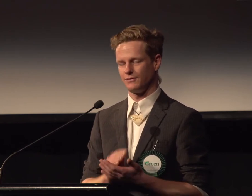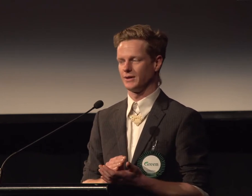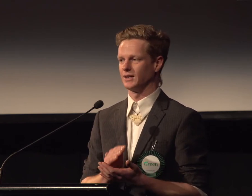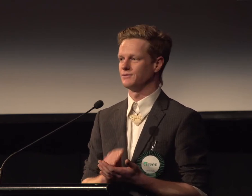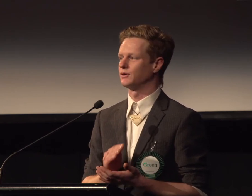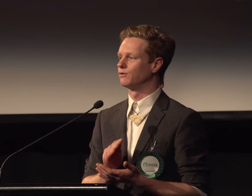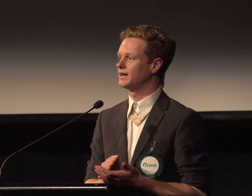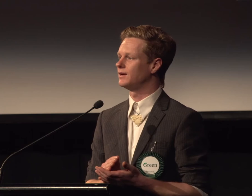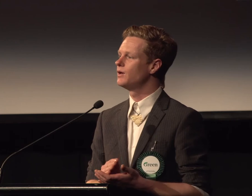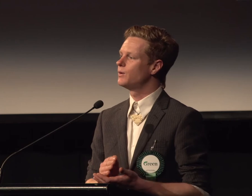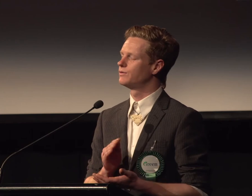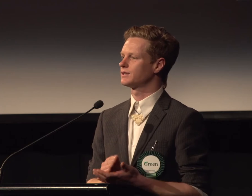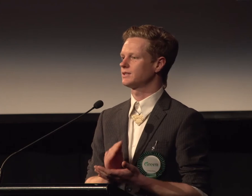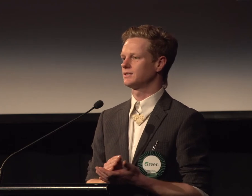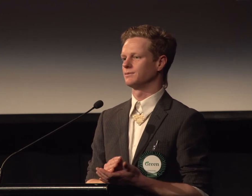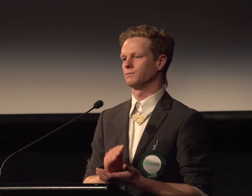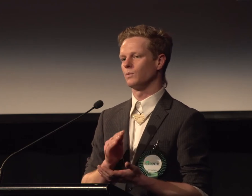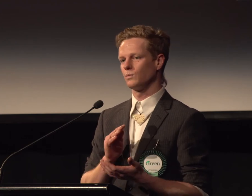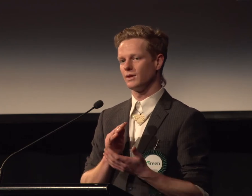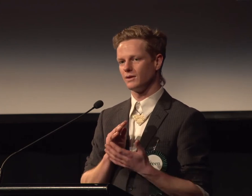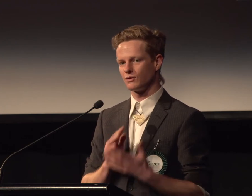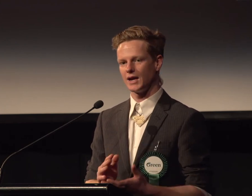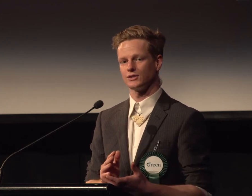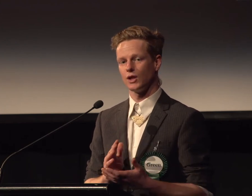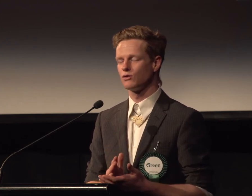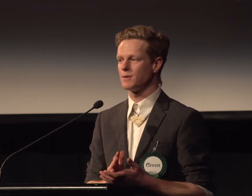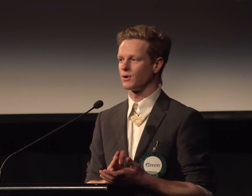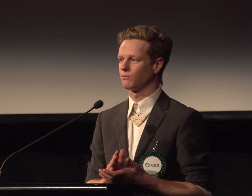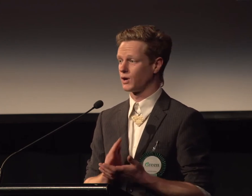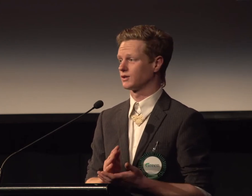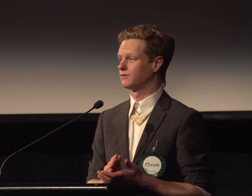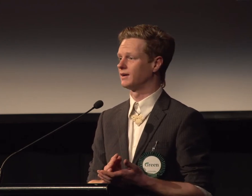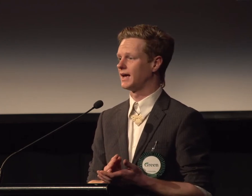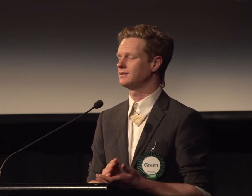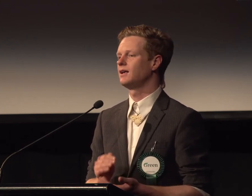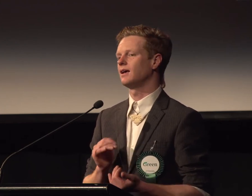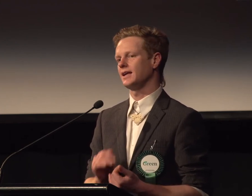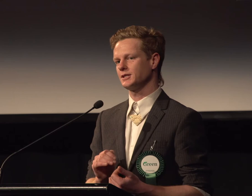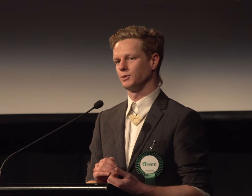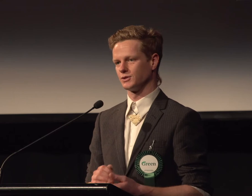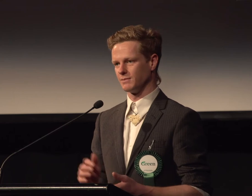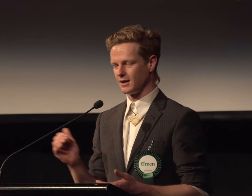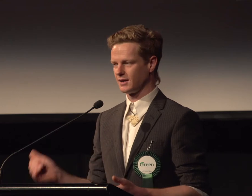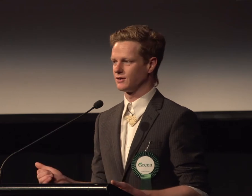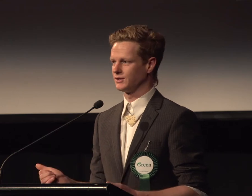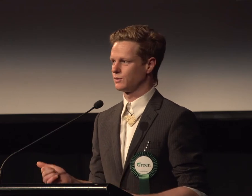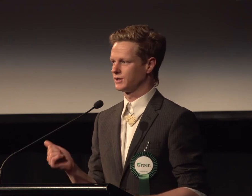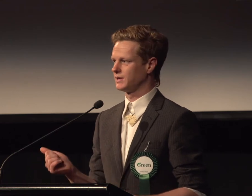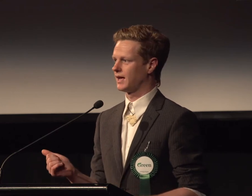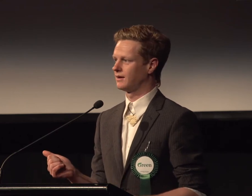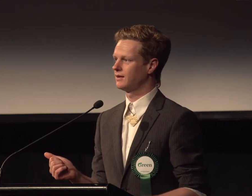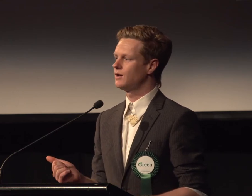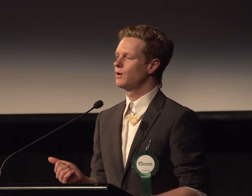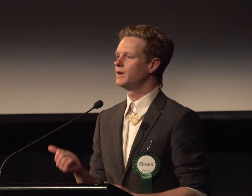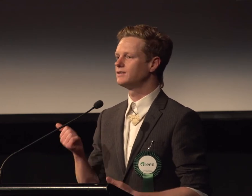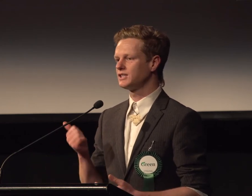for everyone that lives here already. We've got a system that creates low-grade products off our land and exports them out of the country as quick as we